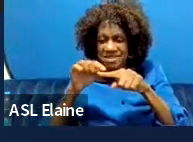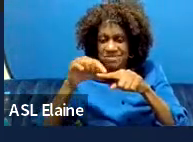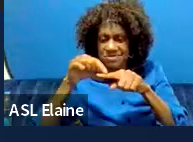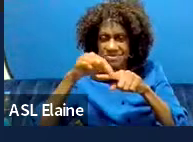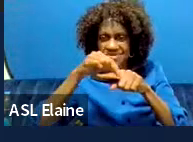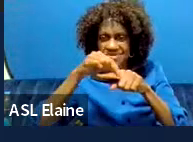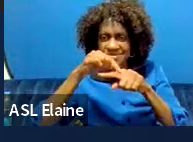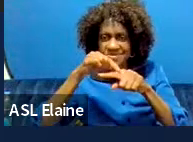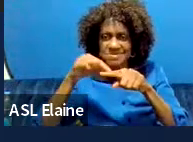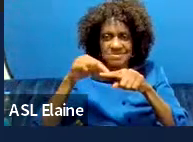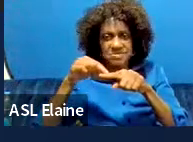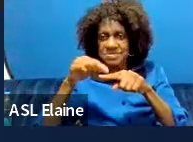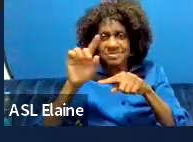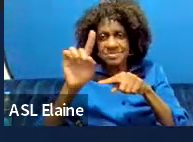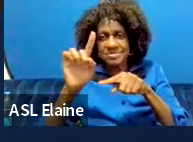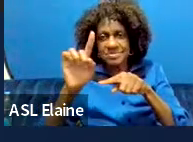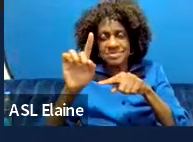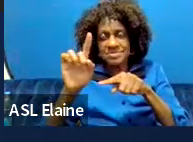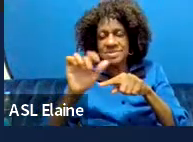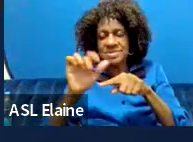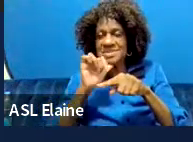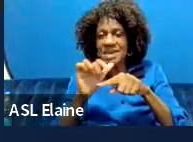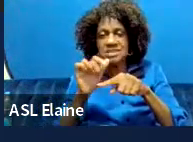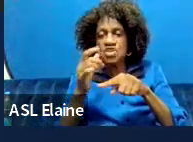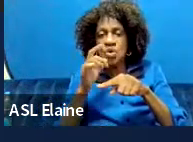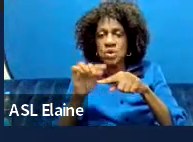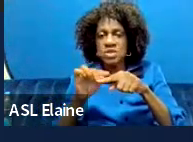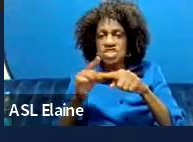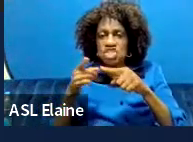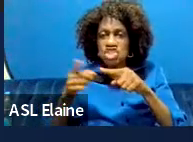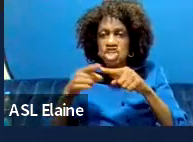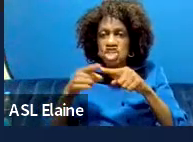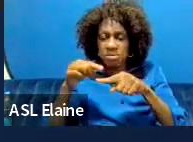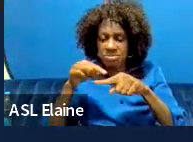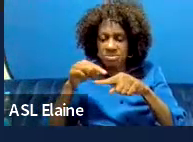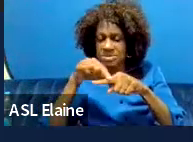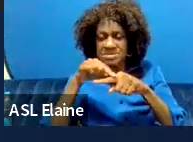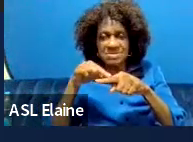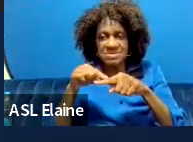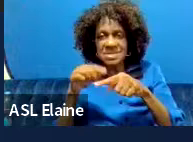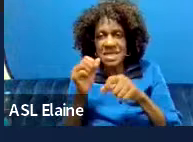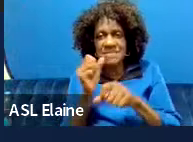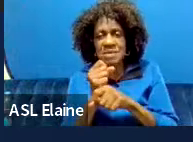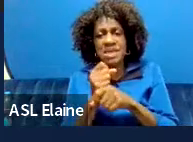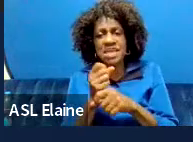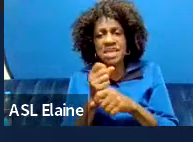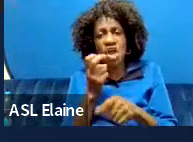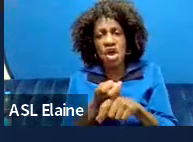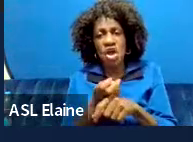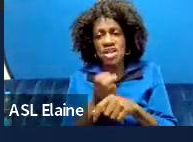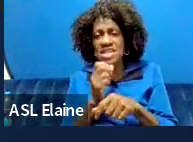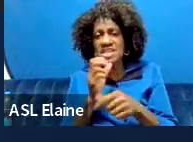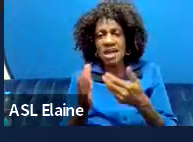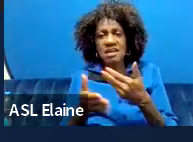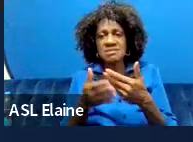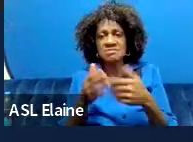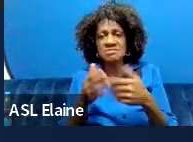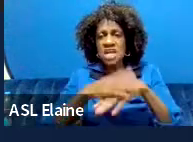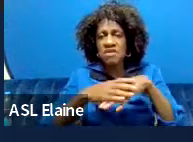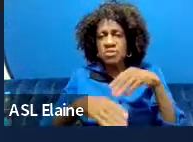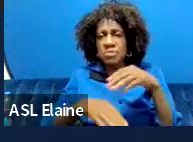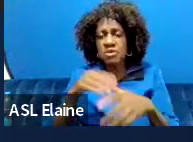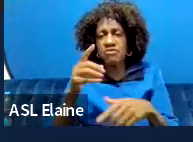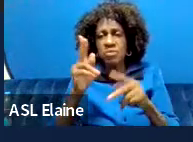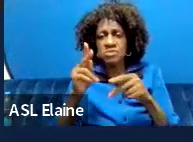it, that's not compliant. We really don't want sharp edges because that makes it difficult or even uncomfortable for somebody to try to